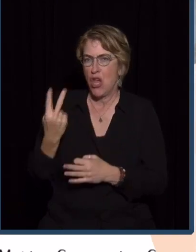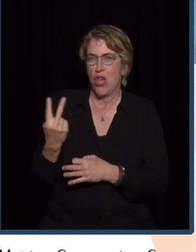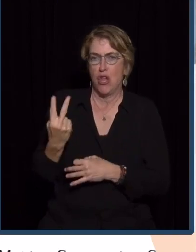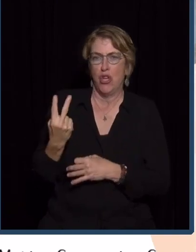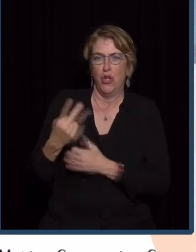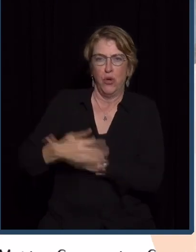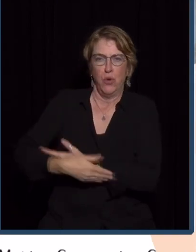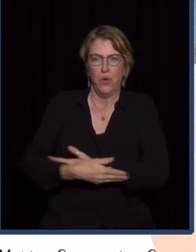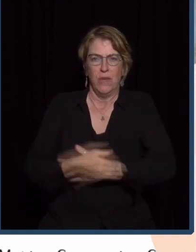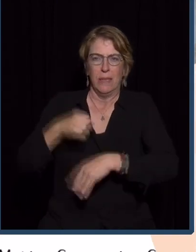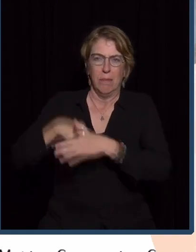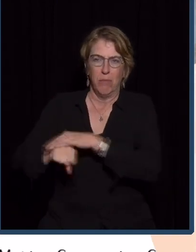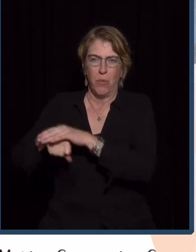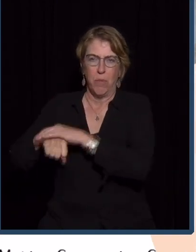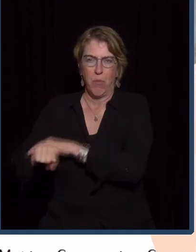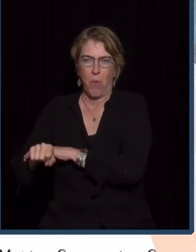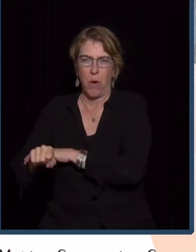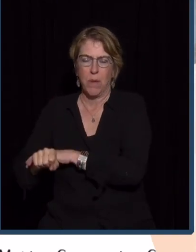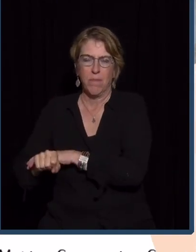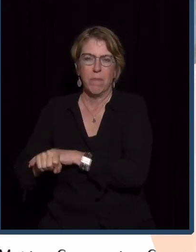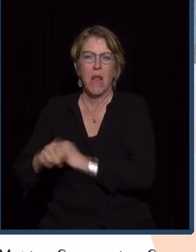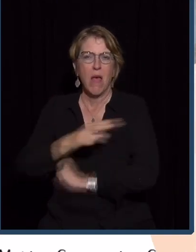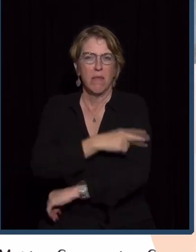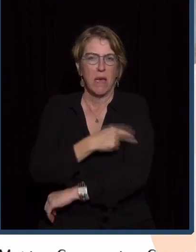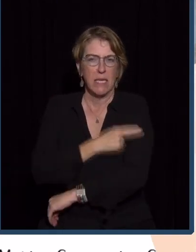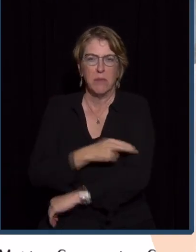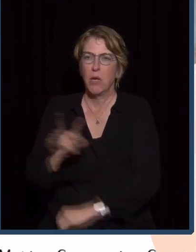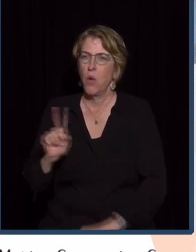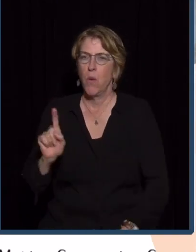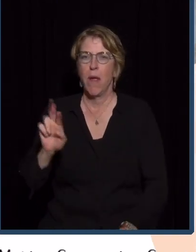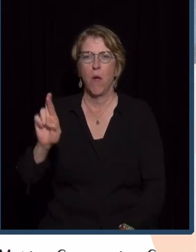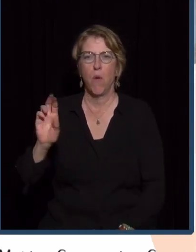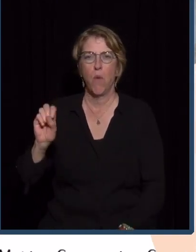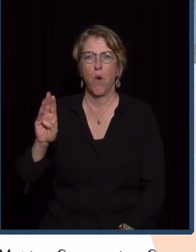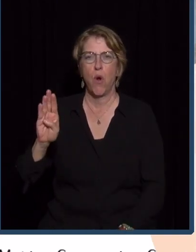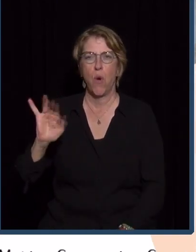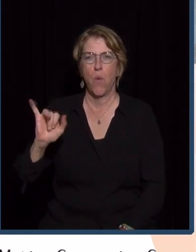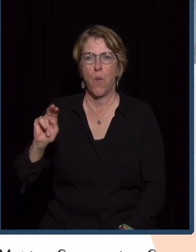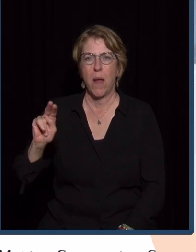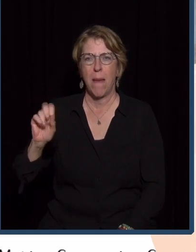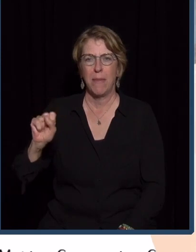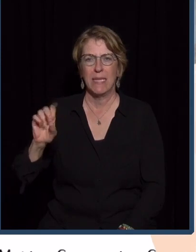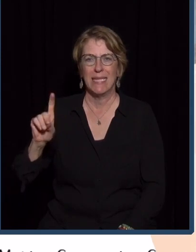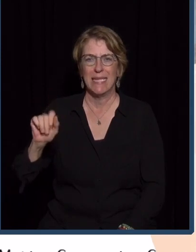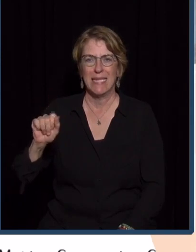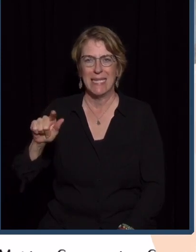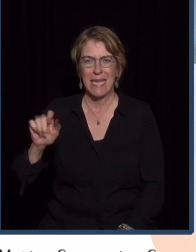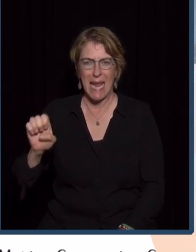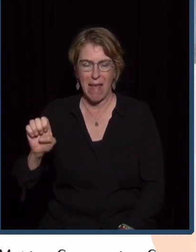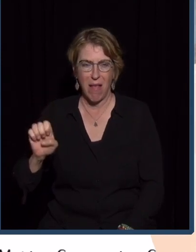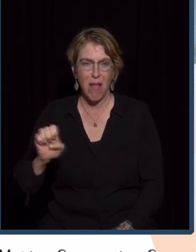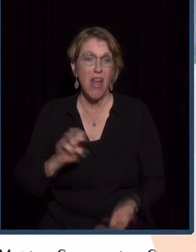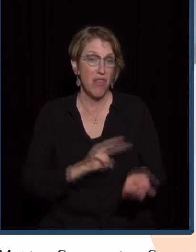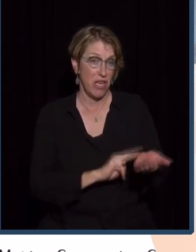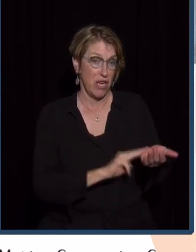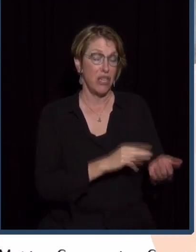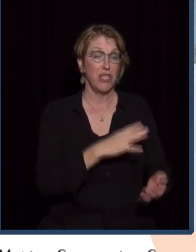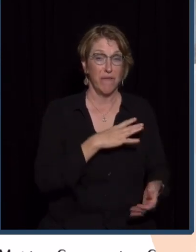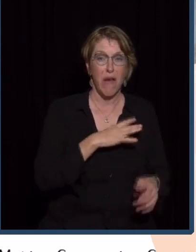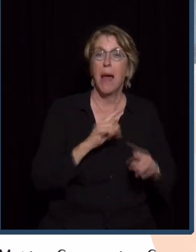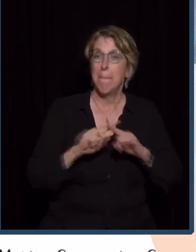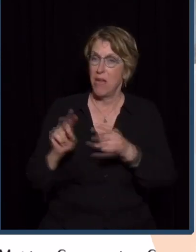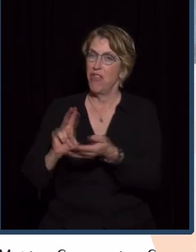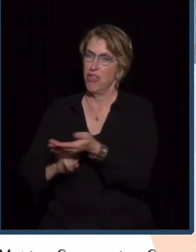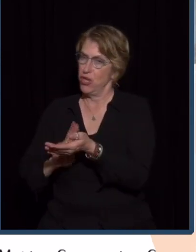North Memorial in Robbinsdale. Shout out to the nurses out there. I mean, the doctors, you guys are fine, but we know who did the